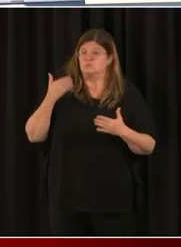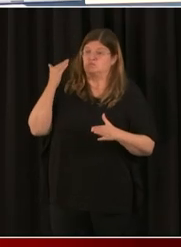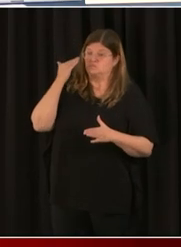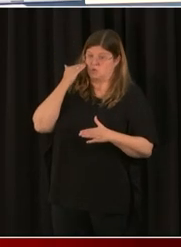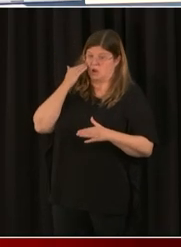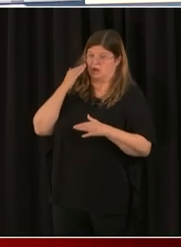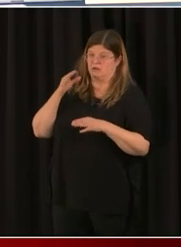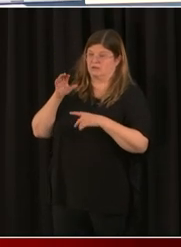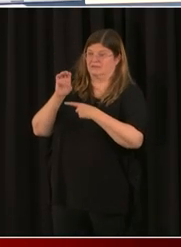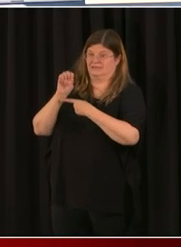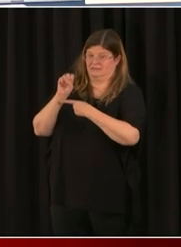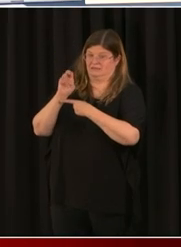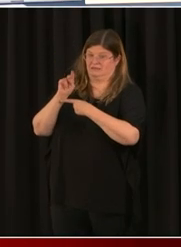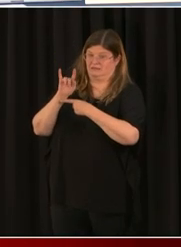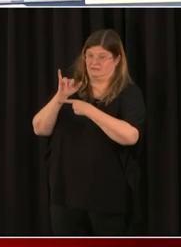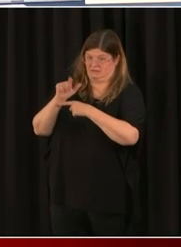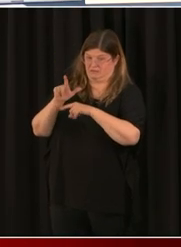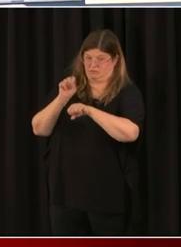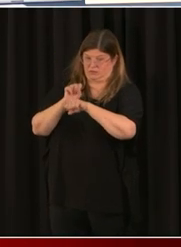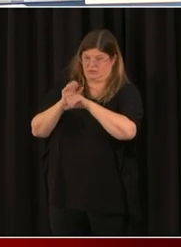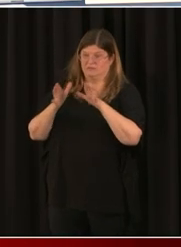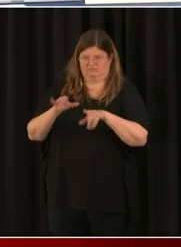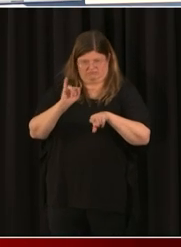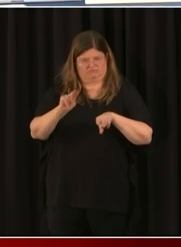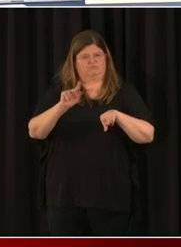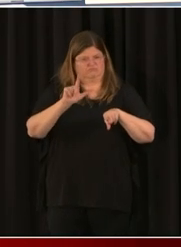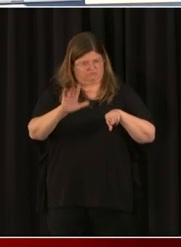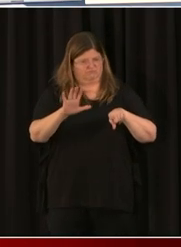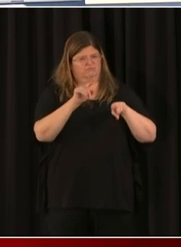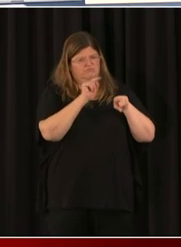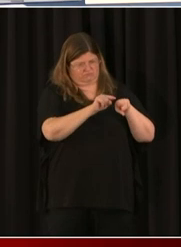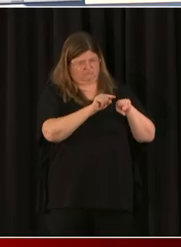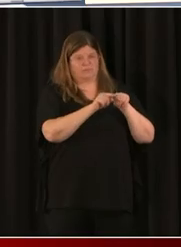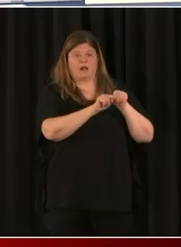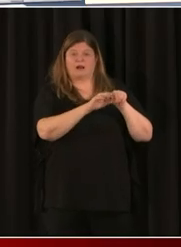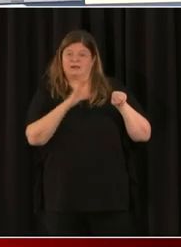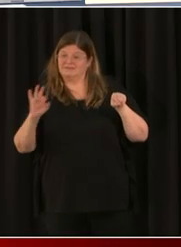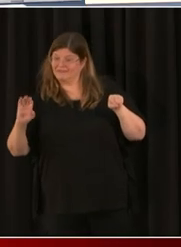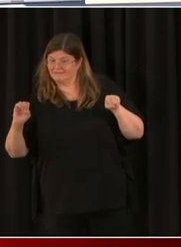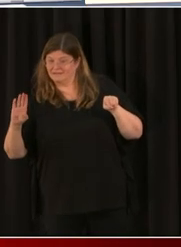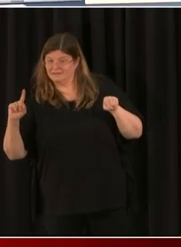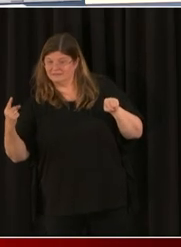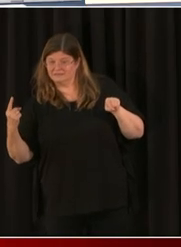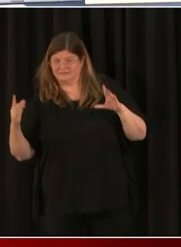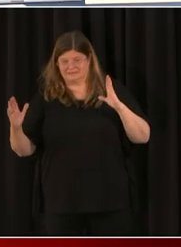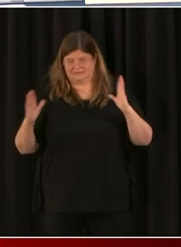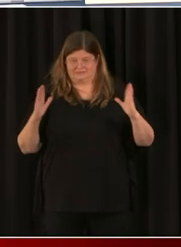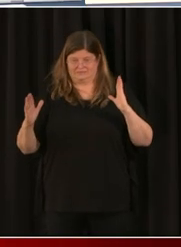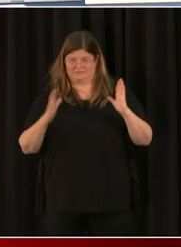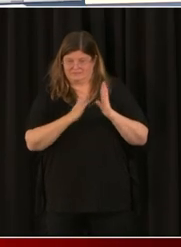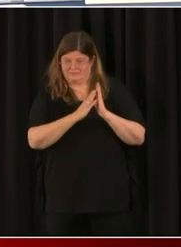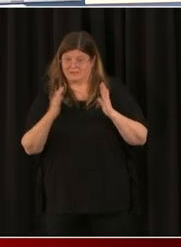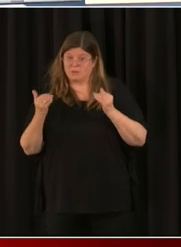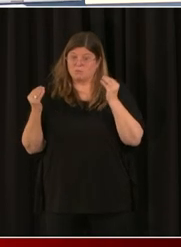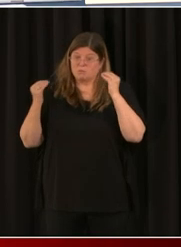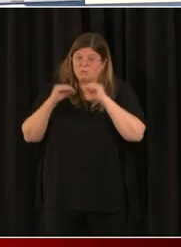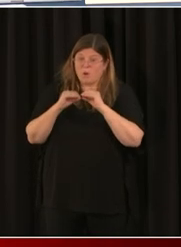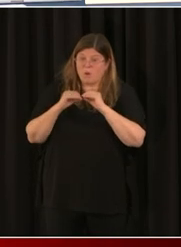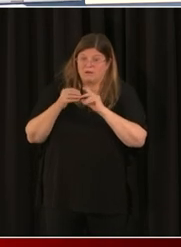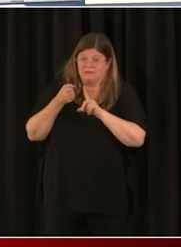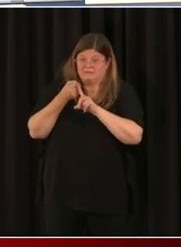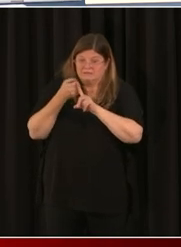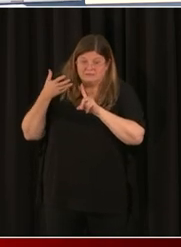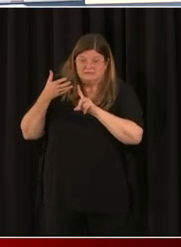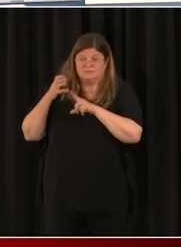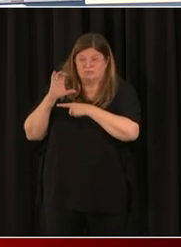of essential workers, it's listed there, January 25th versus February 1st. But in terms of having to further differentiate for